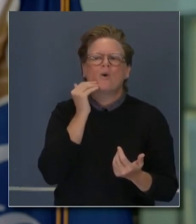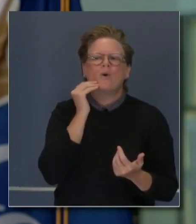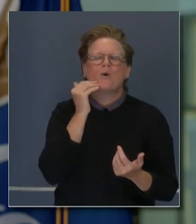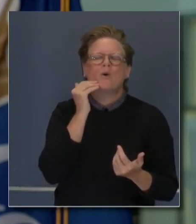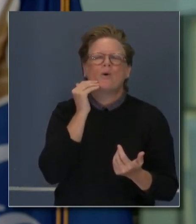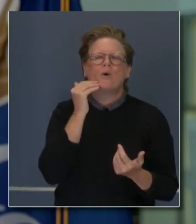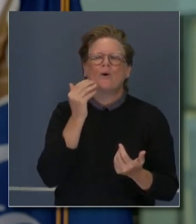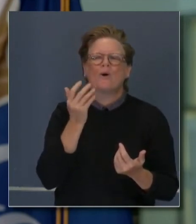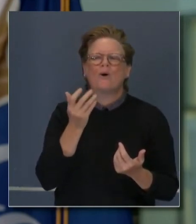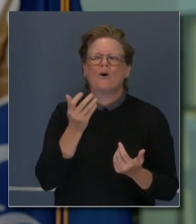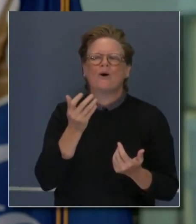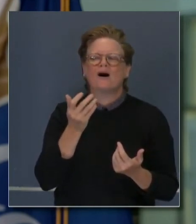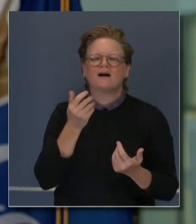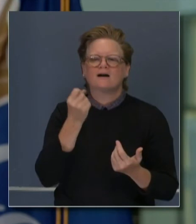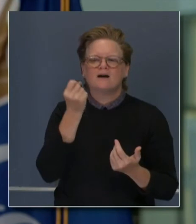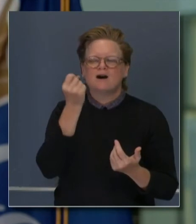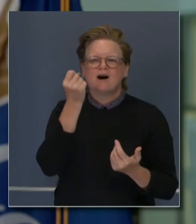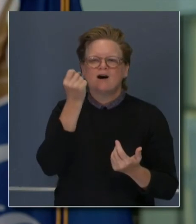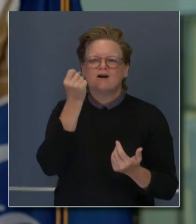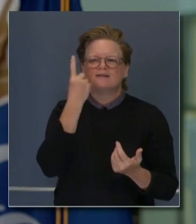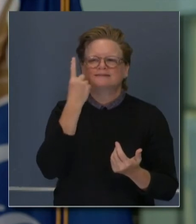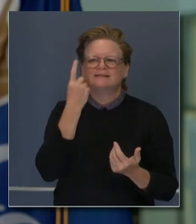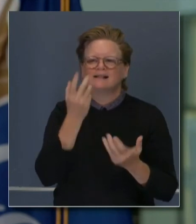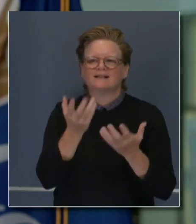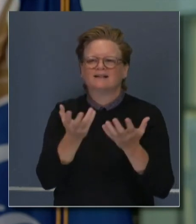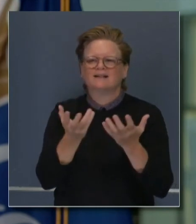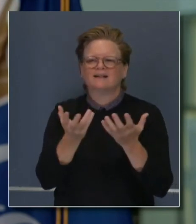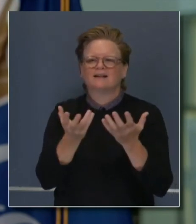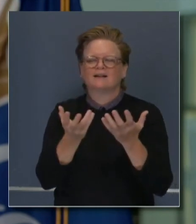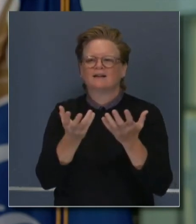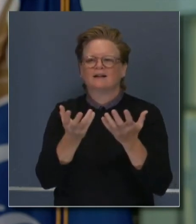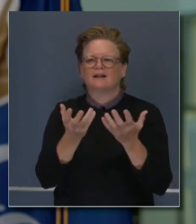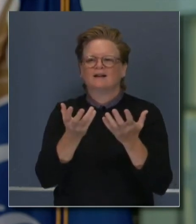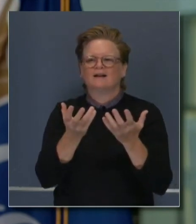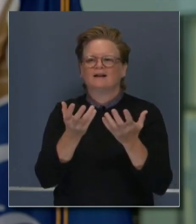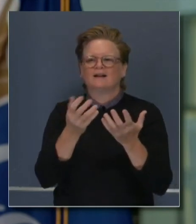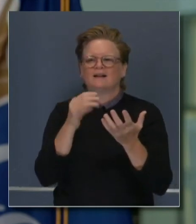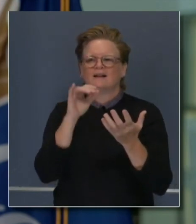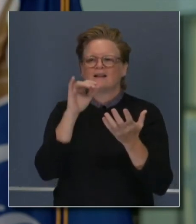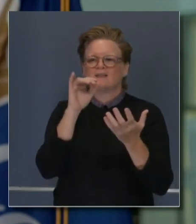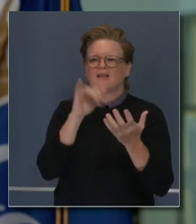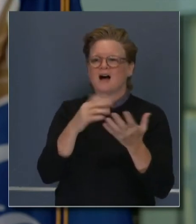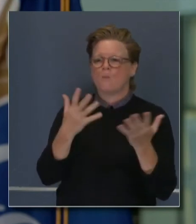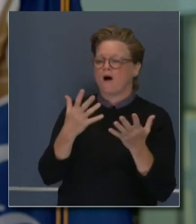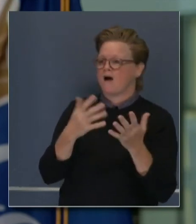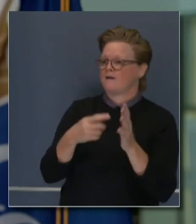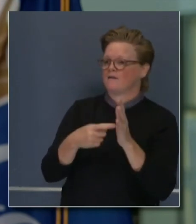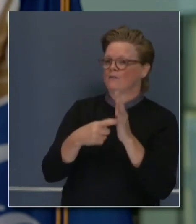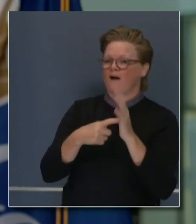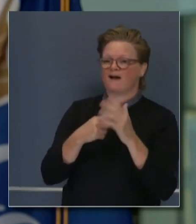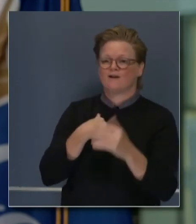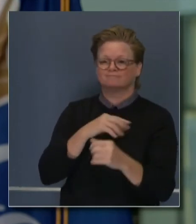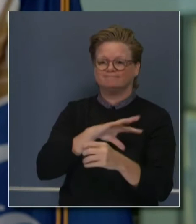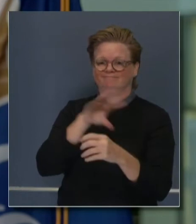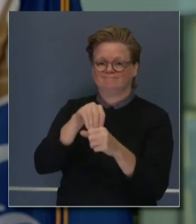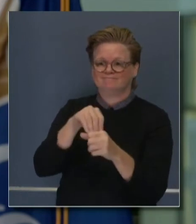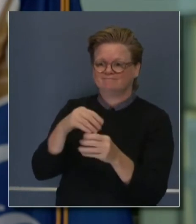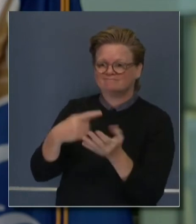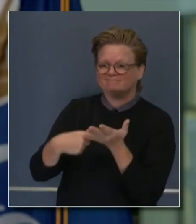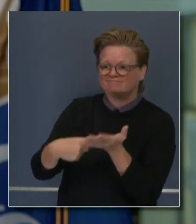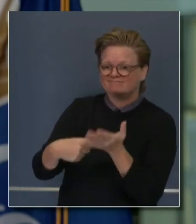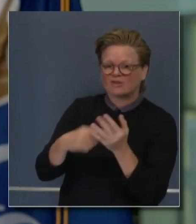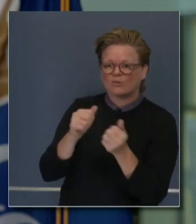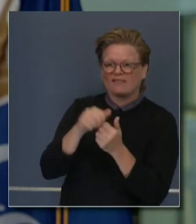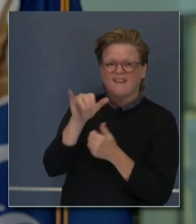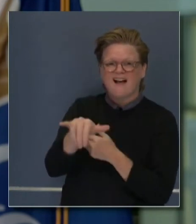view because it doesn't require the dynamic process of engagement that is more deserving of private conversations